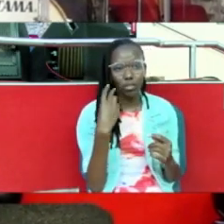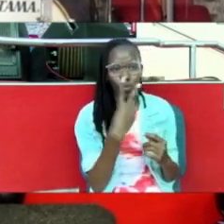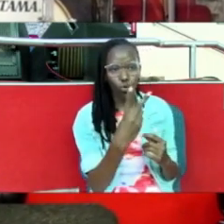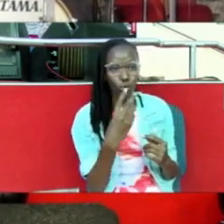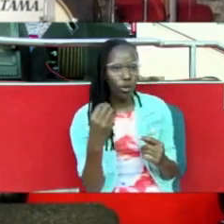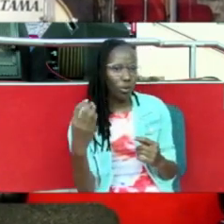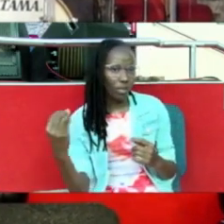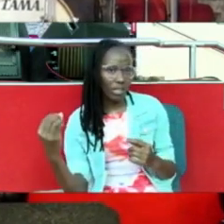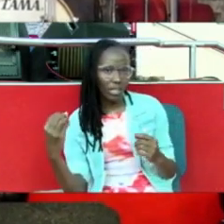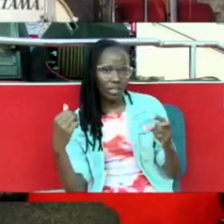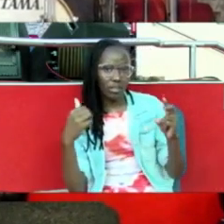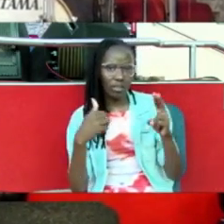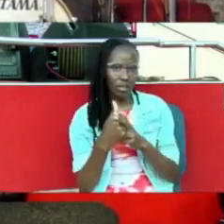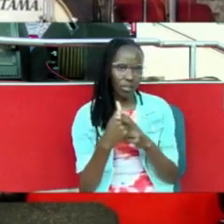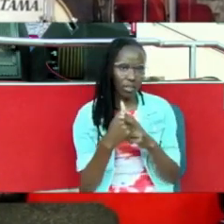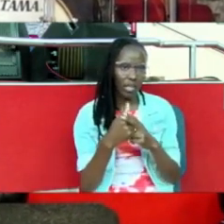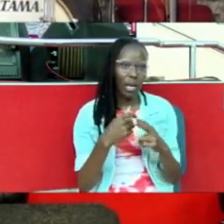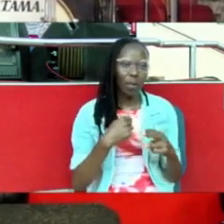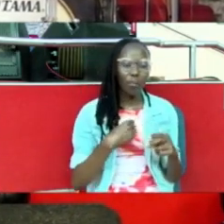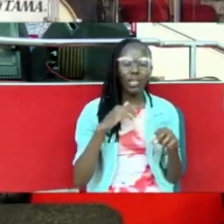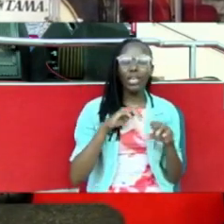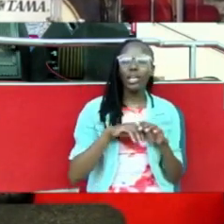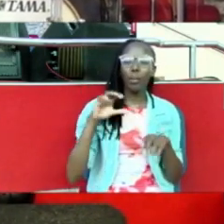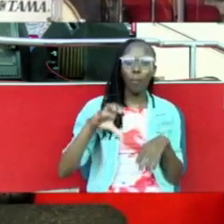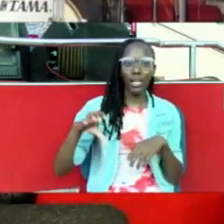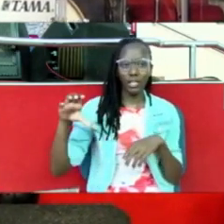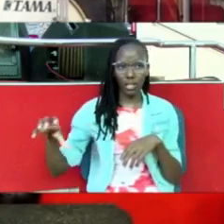I was operating matatu business.